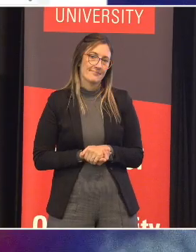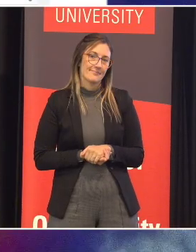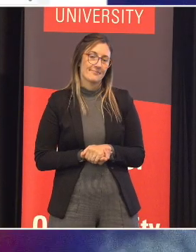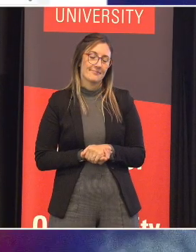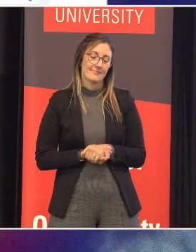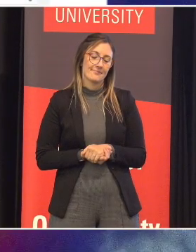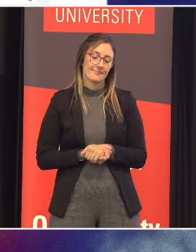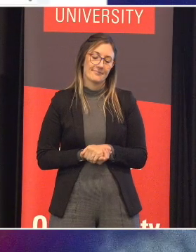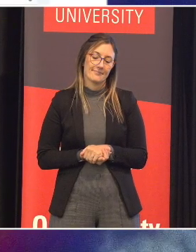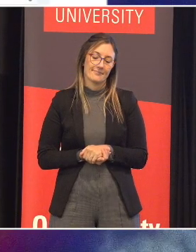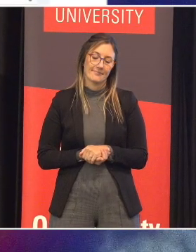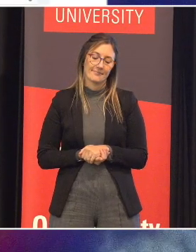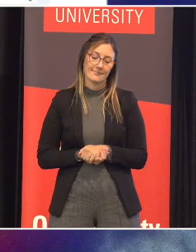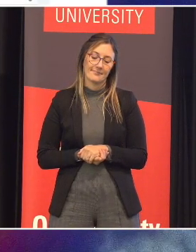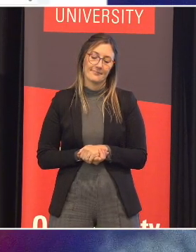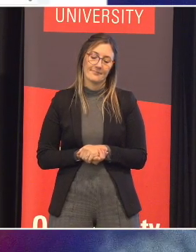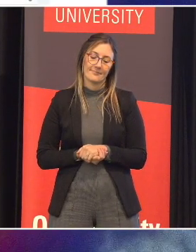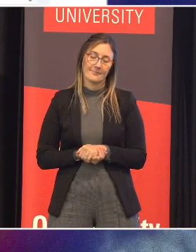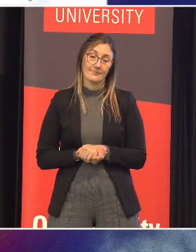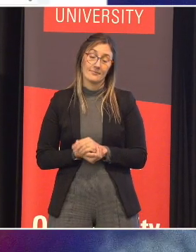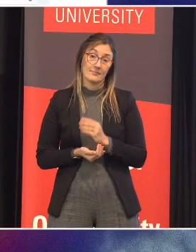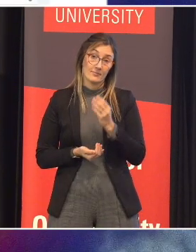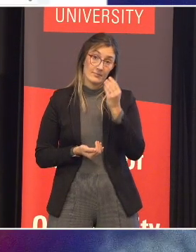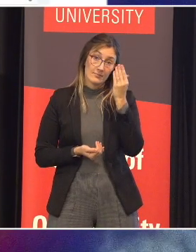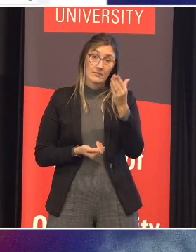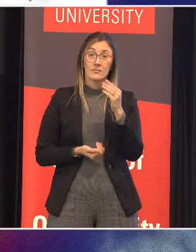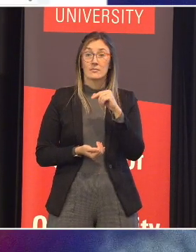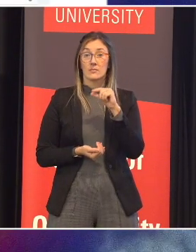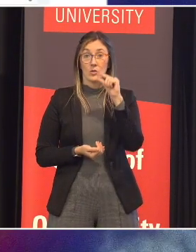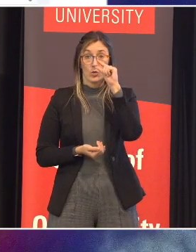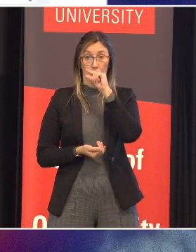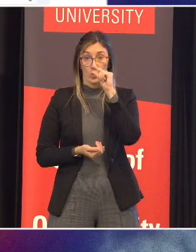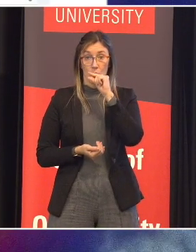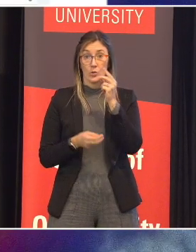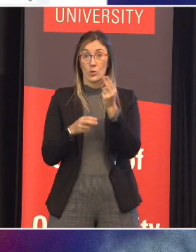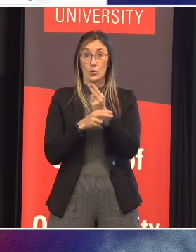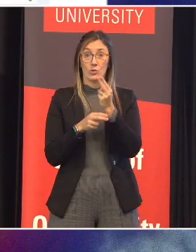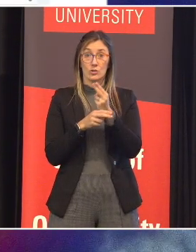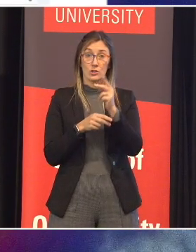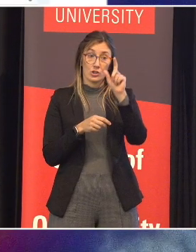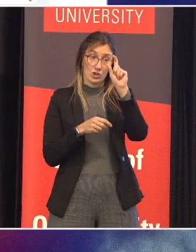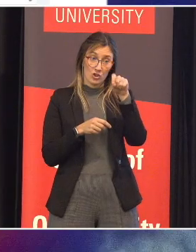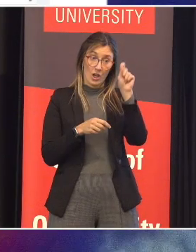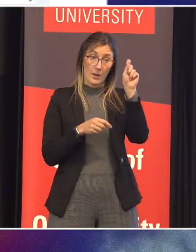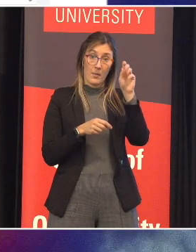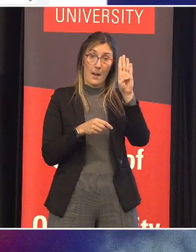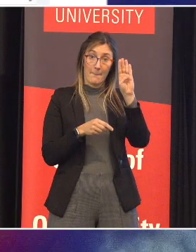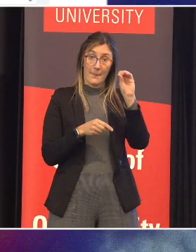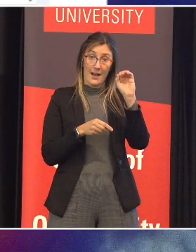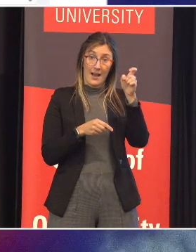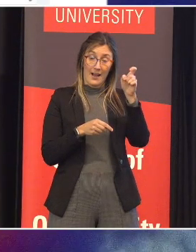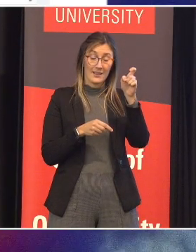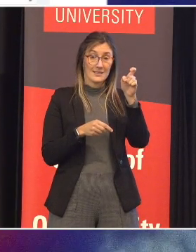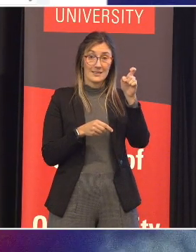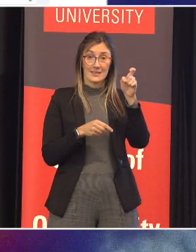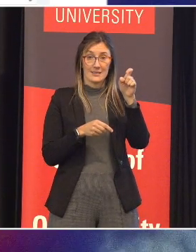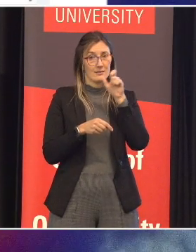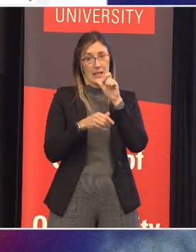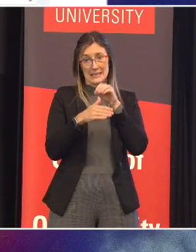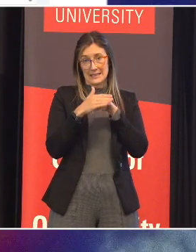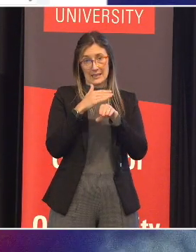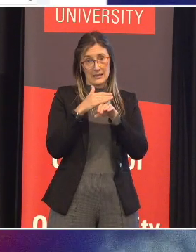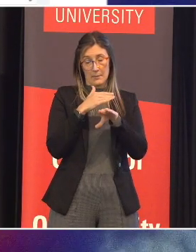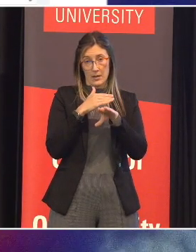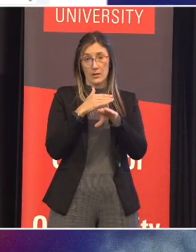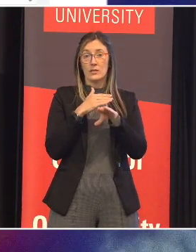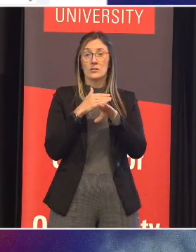Also in Google, if you use the check mark box, it does make it an accessible check mark. So you can make a checklist with it reading